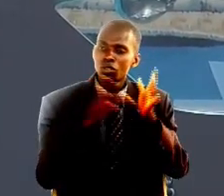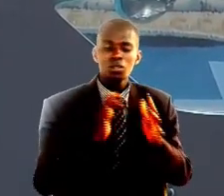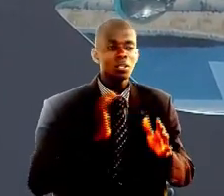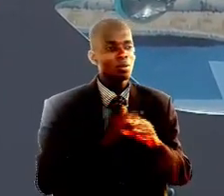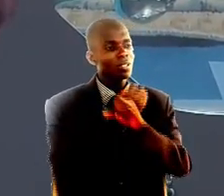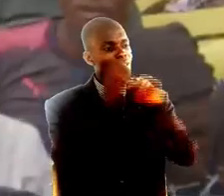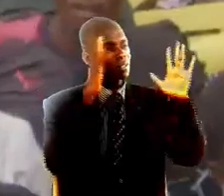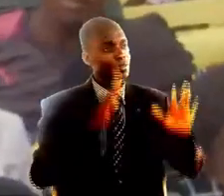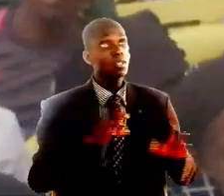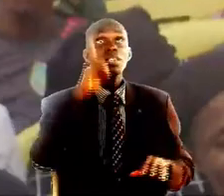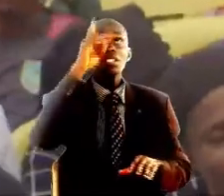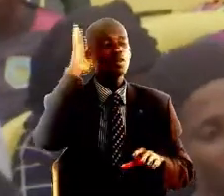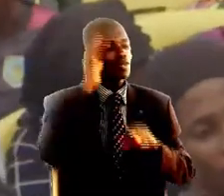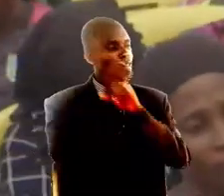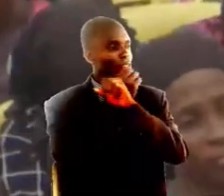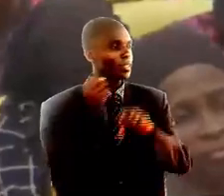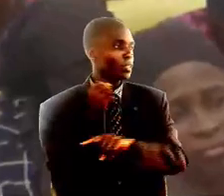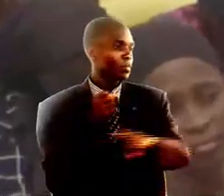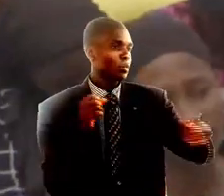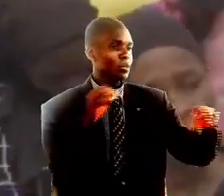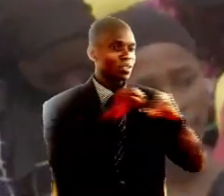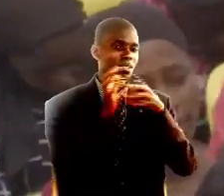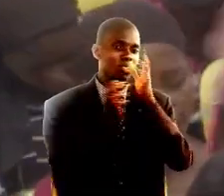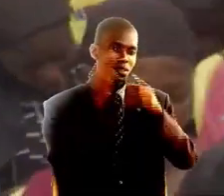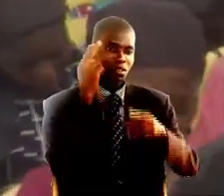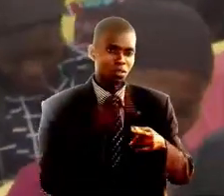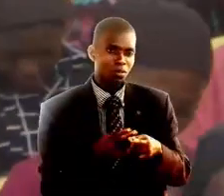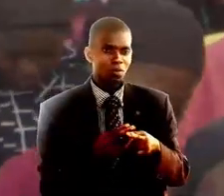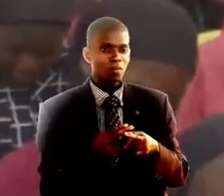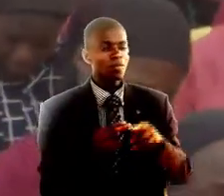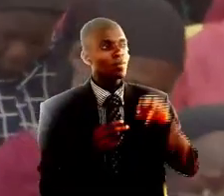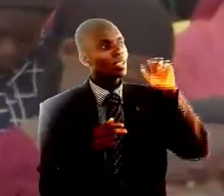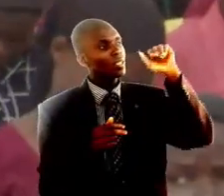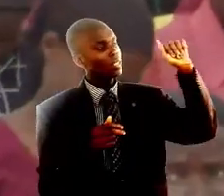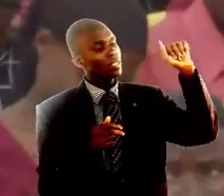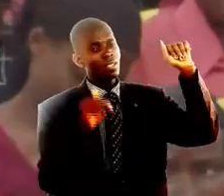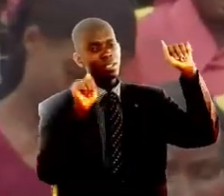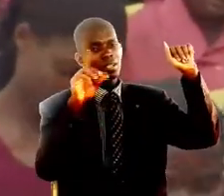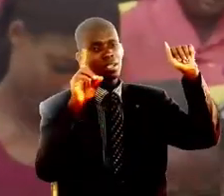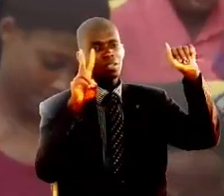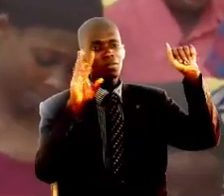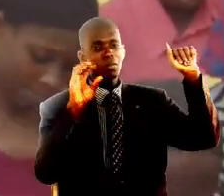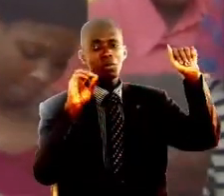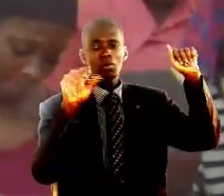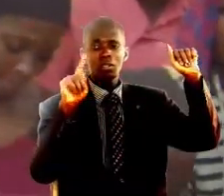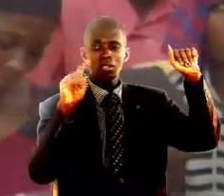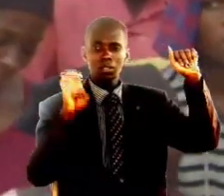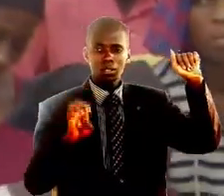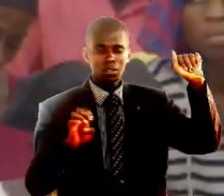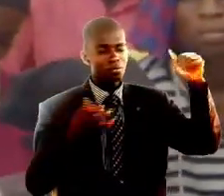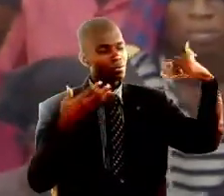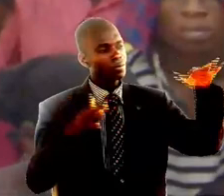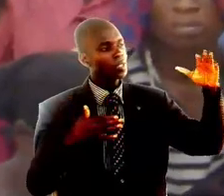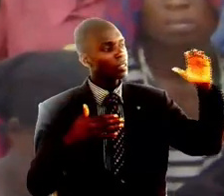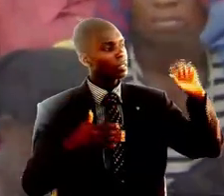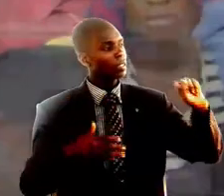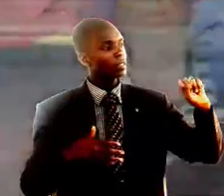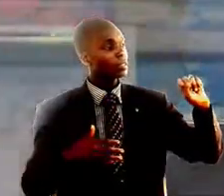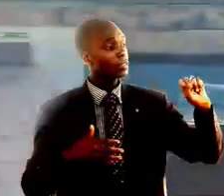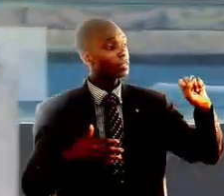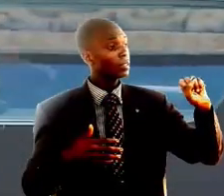you. Advocate, Savior, Shepherd. I am the good shepherd, and